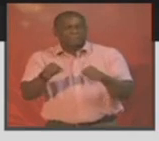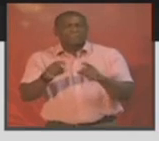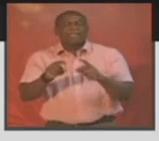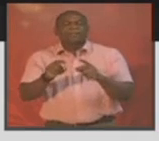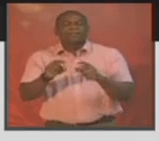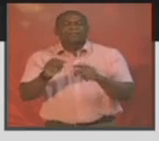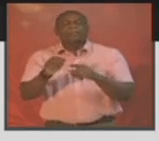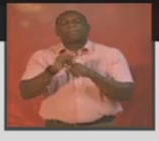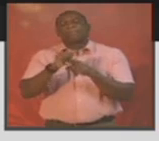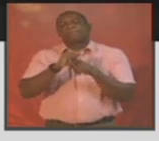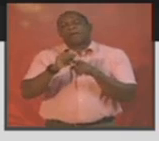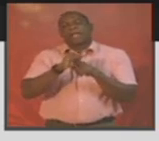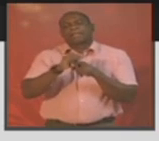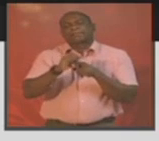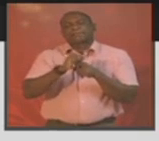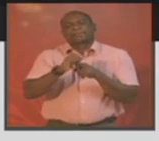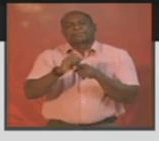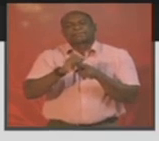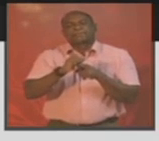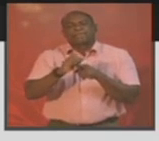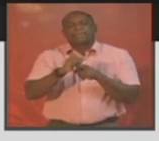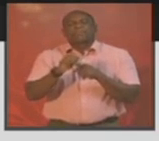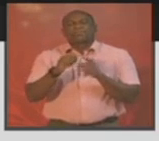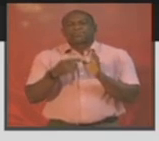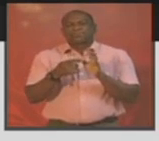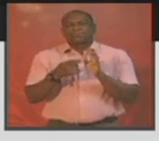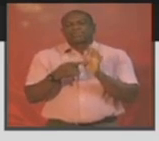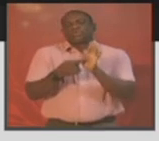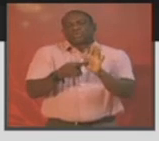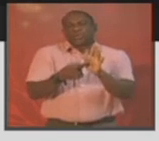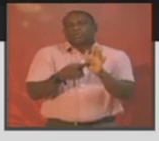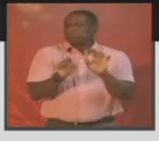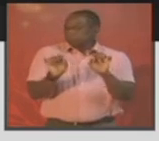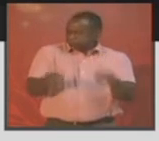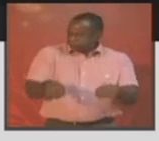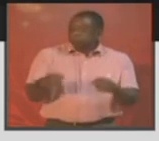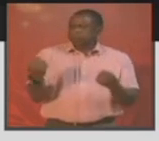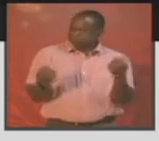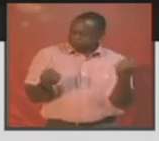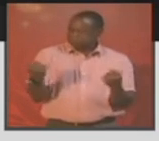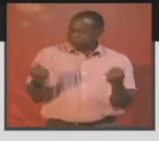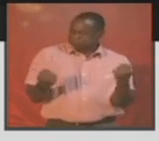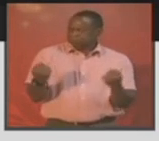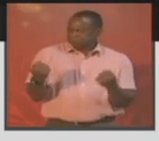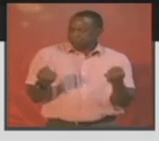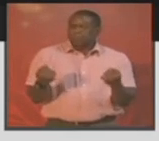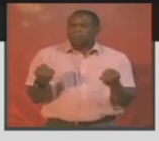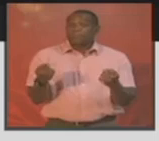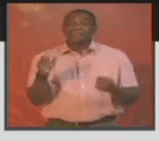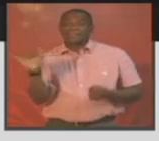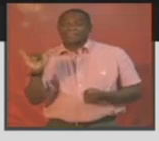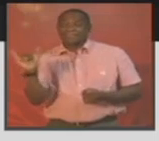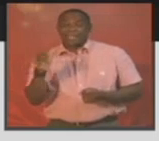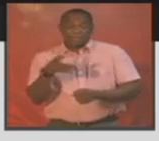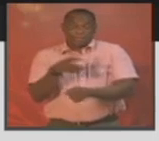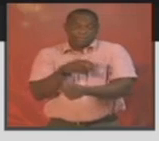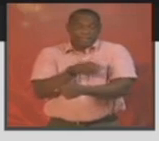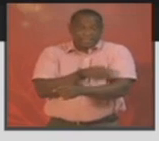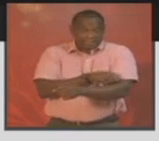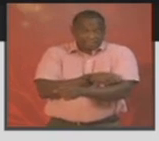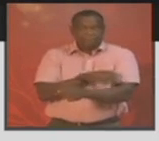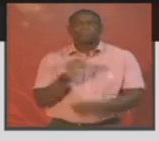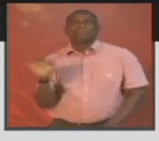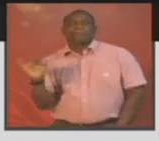and then getting the license to drive. Similarly, vaccines have to go through a varied step